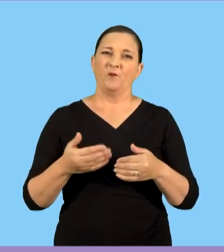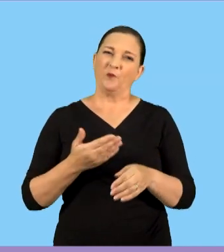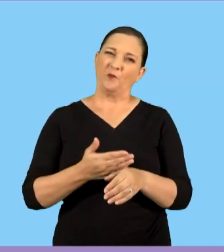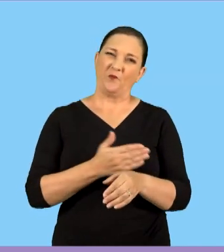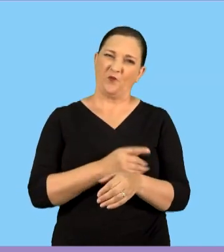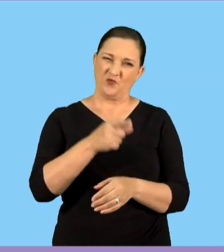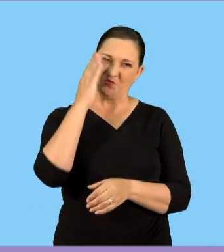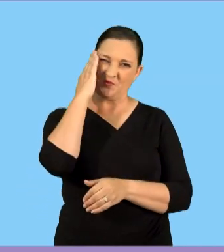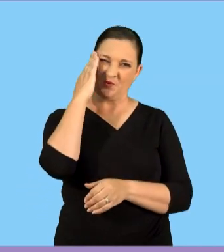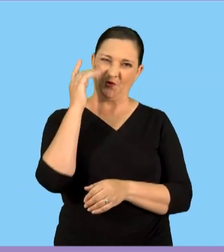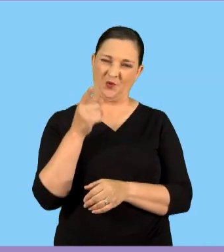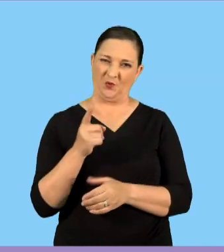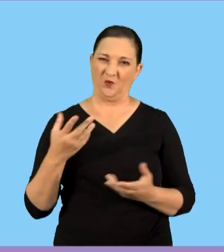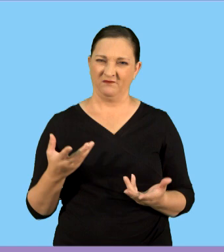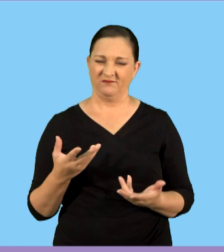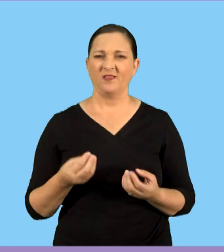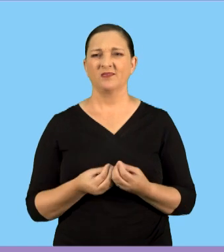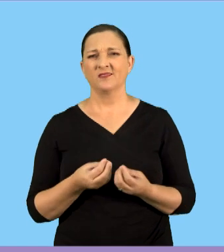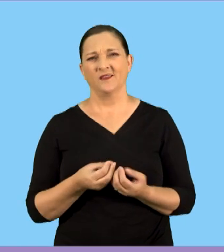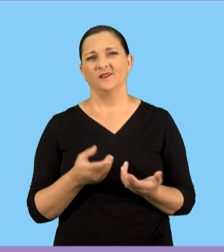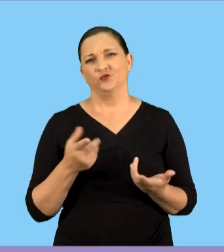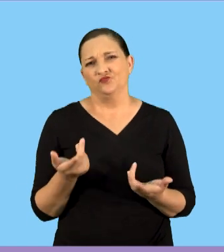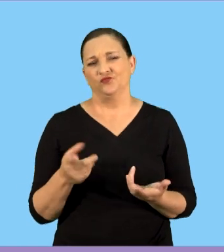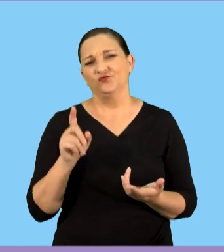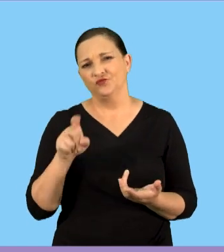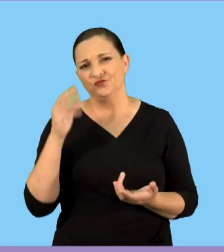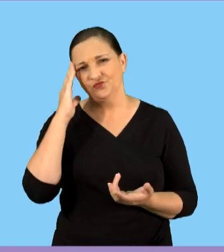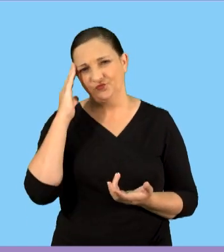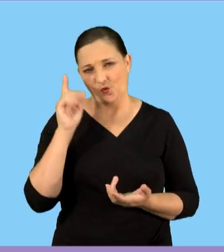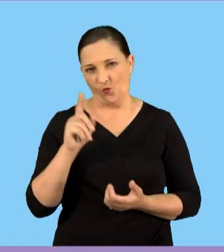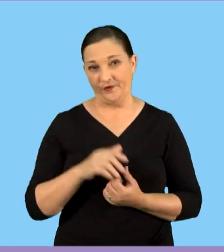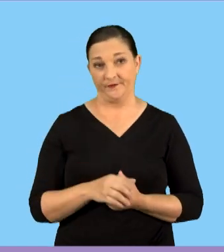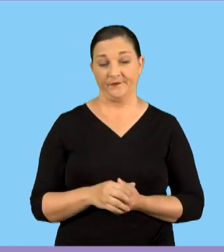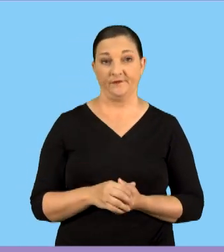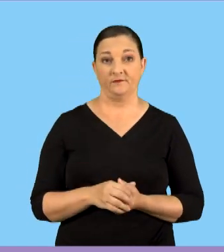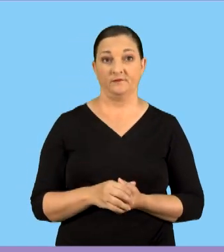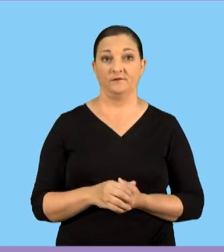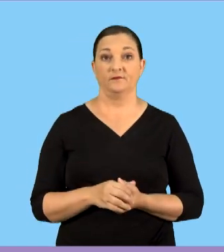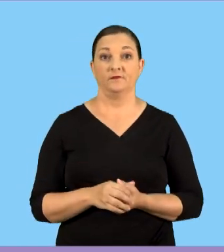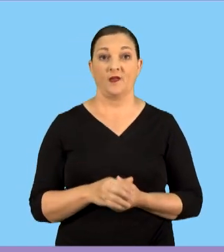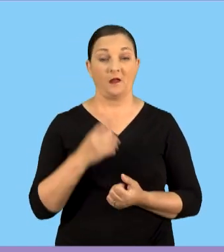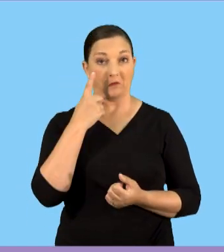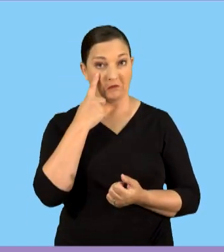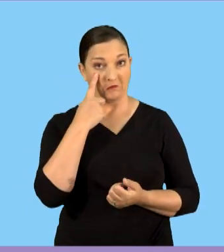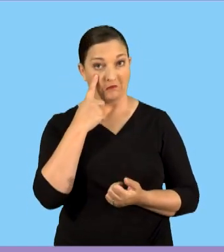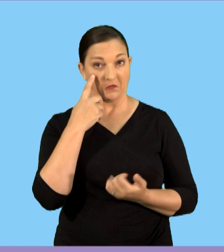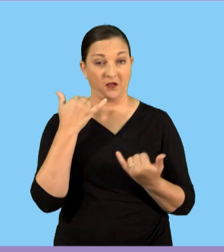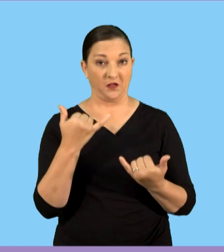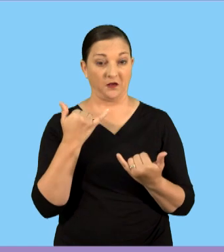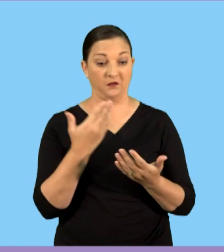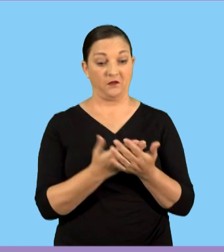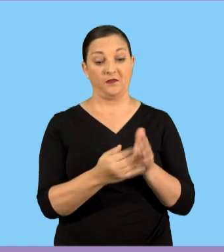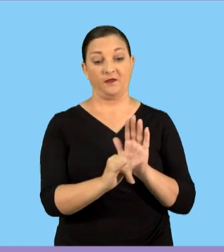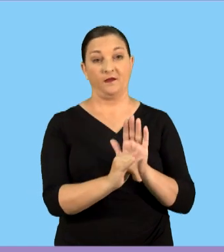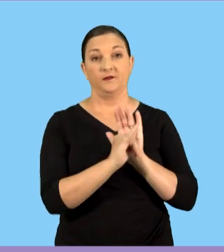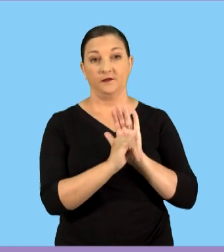Let's look at the pre-knowledge that you are supposed to have, or things that you should be able to do already. You should be able to recognize